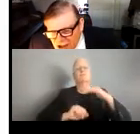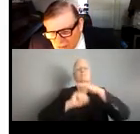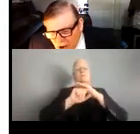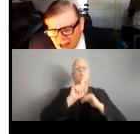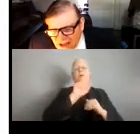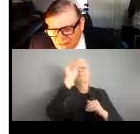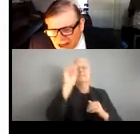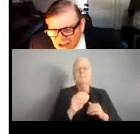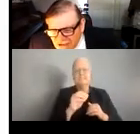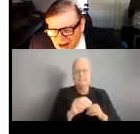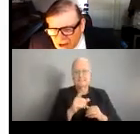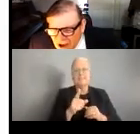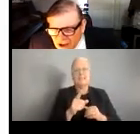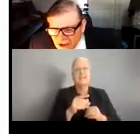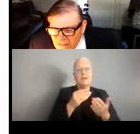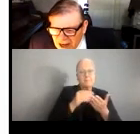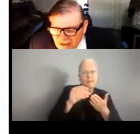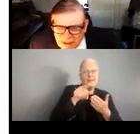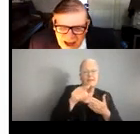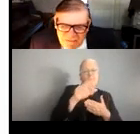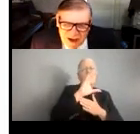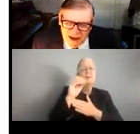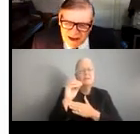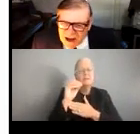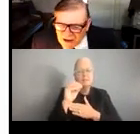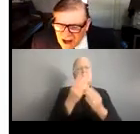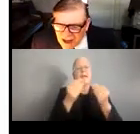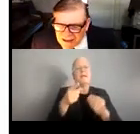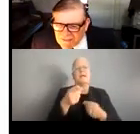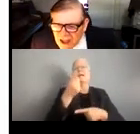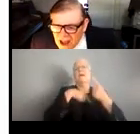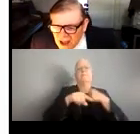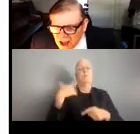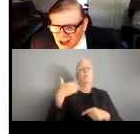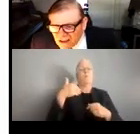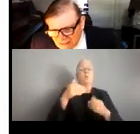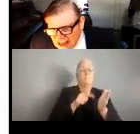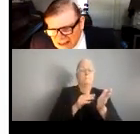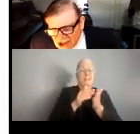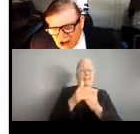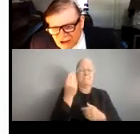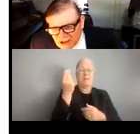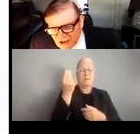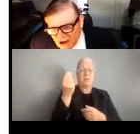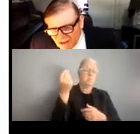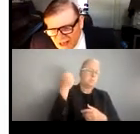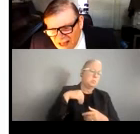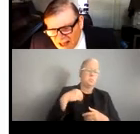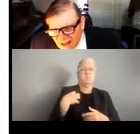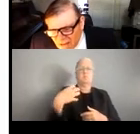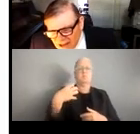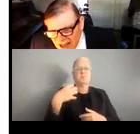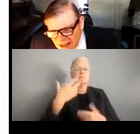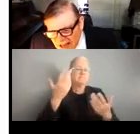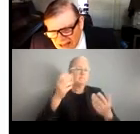very small amounts of money to run. We know that many of them became millionaires overnight. Yes, it shows in the graph,